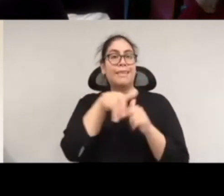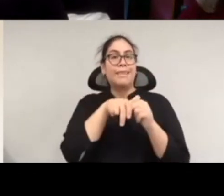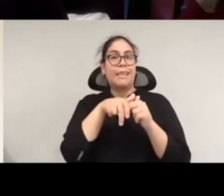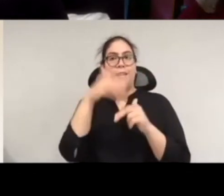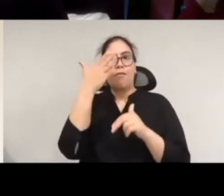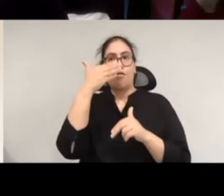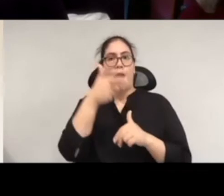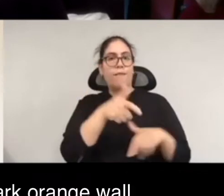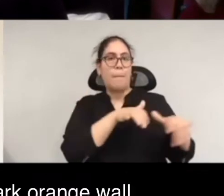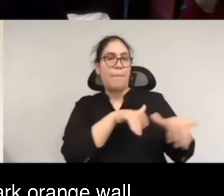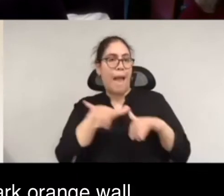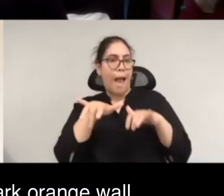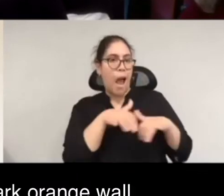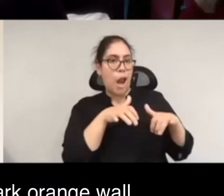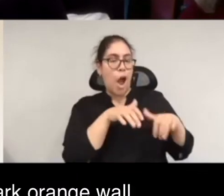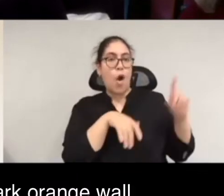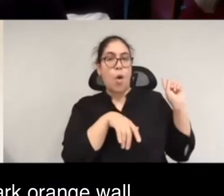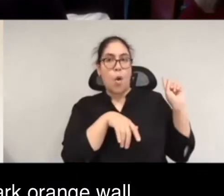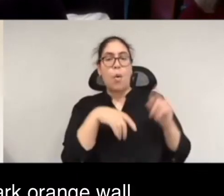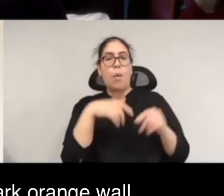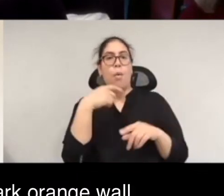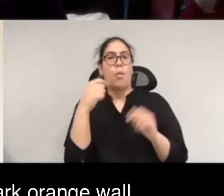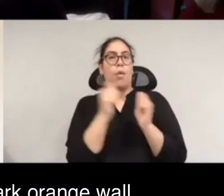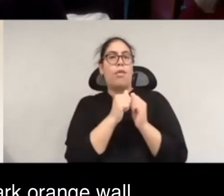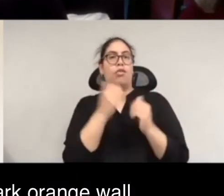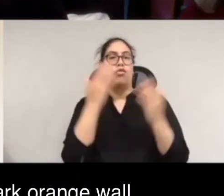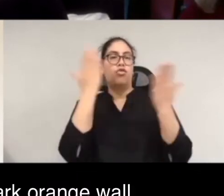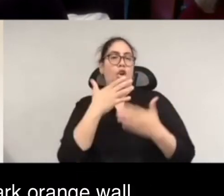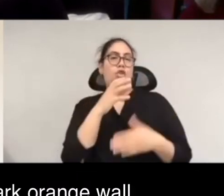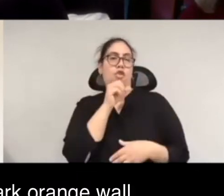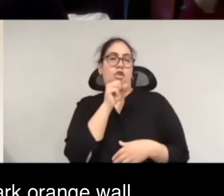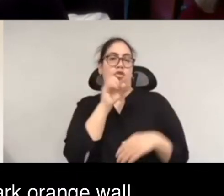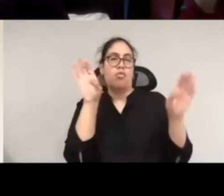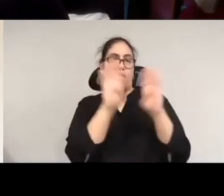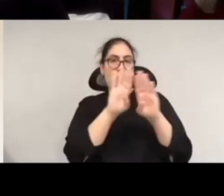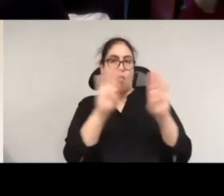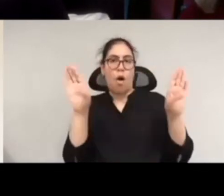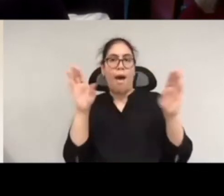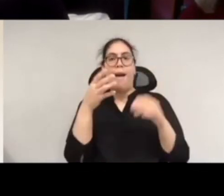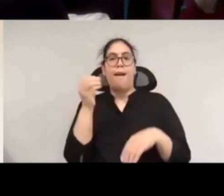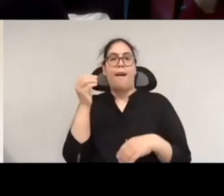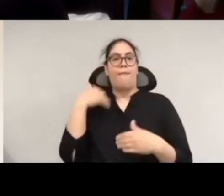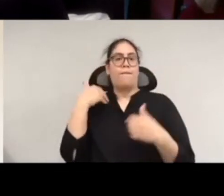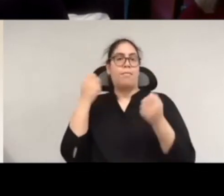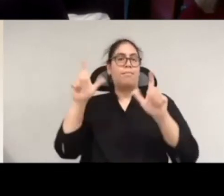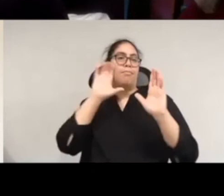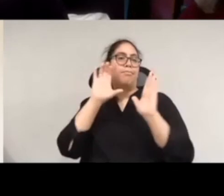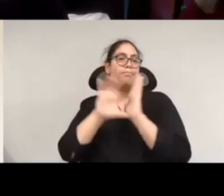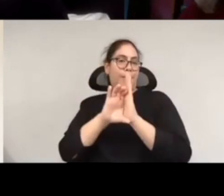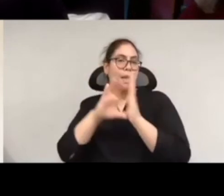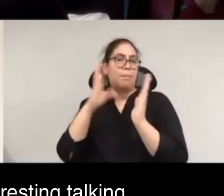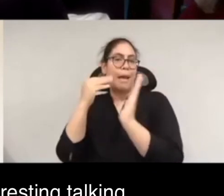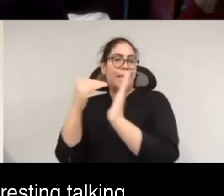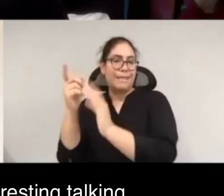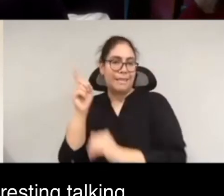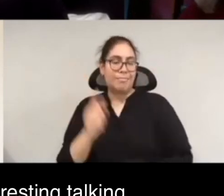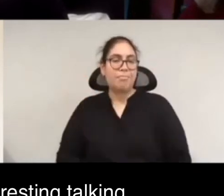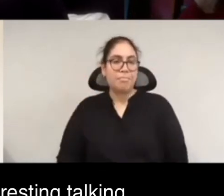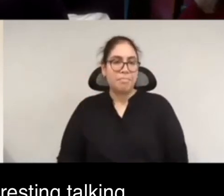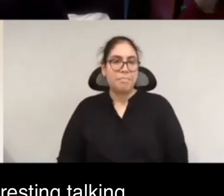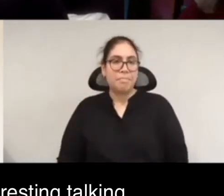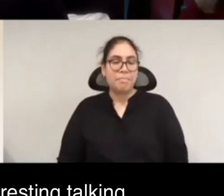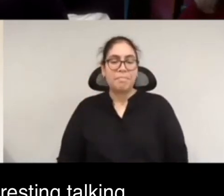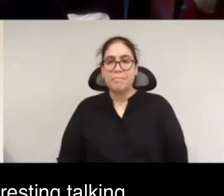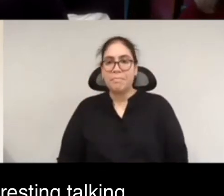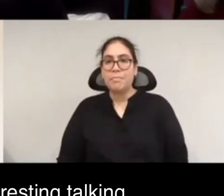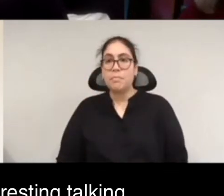piano in front of a dark orange wall with an oil painting on it. Yeah, it's interesting talking